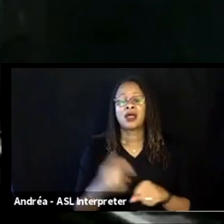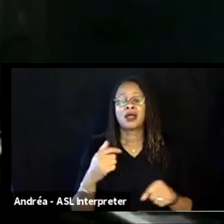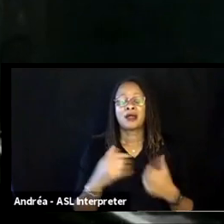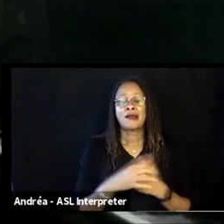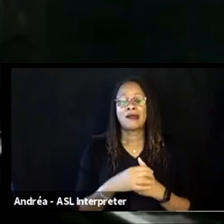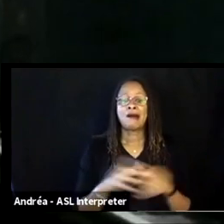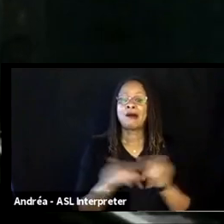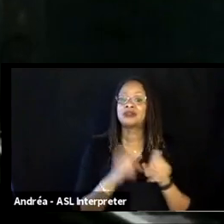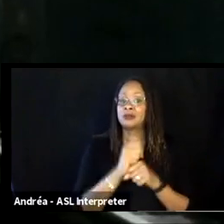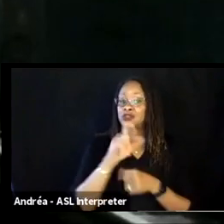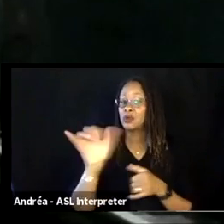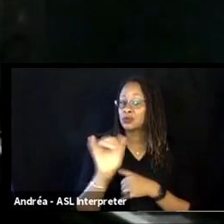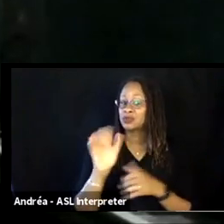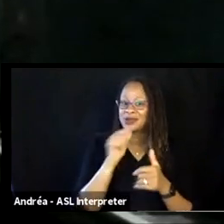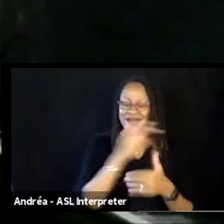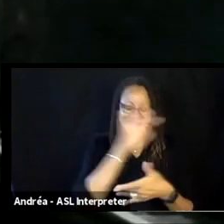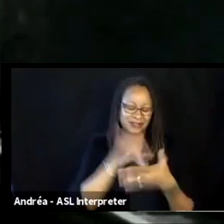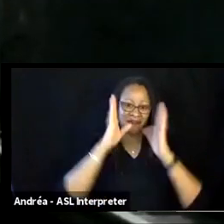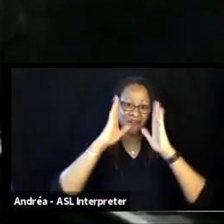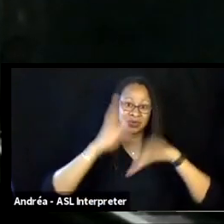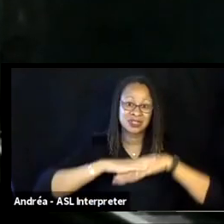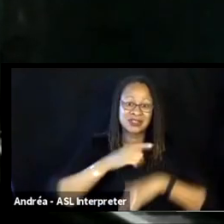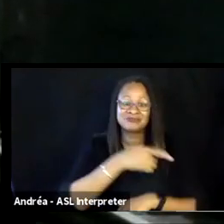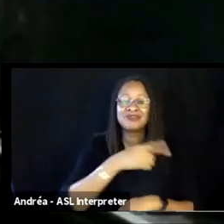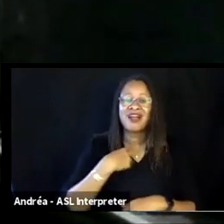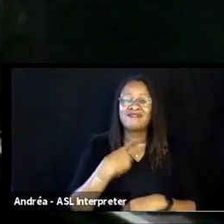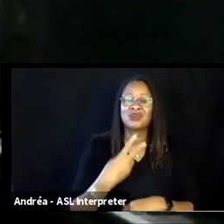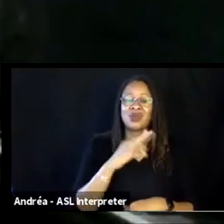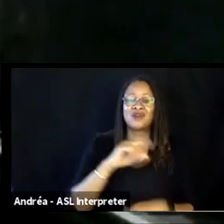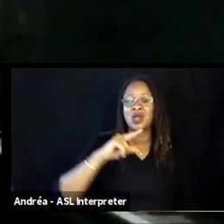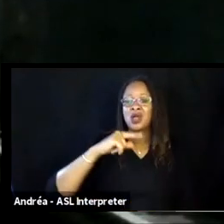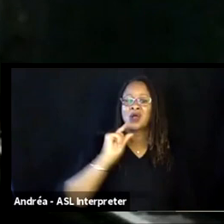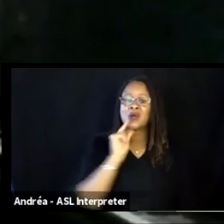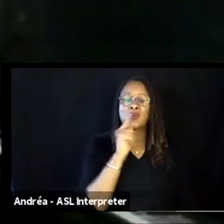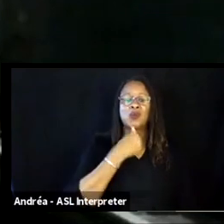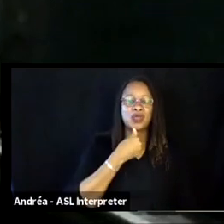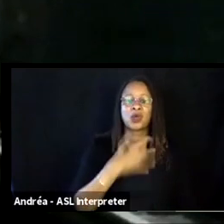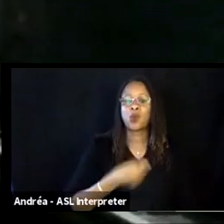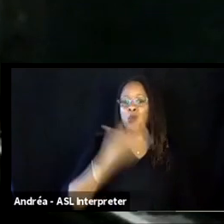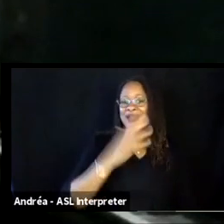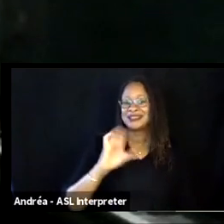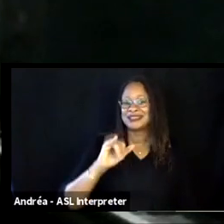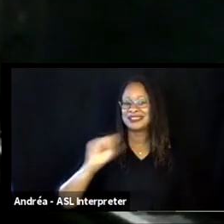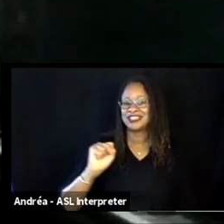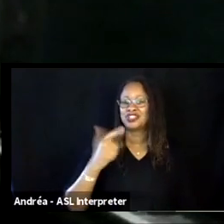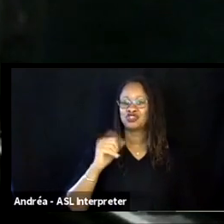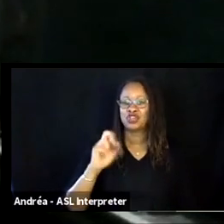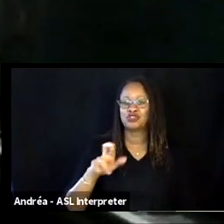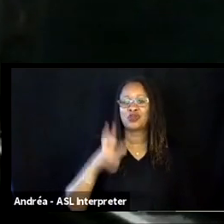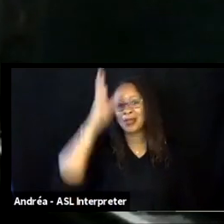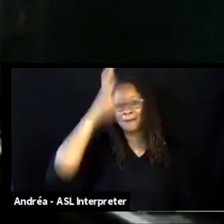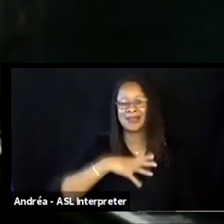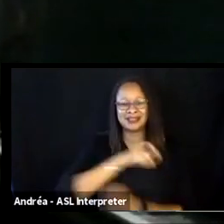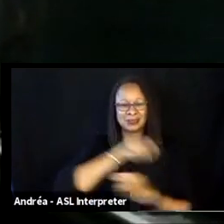too that we're not only centering, you know, the voices of queer, white, cisgender men in particular. So